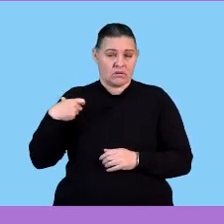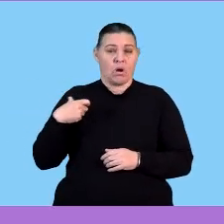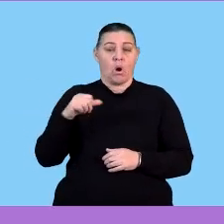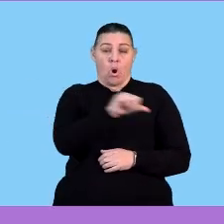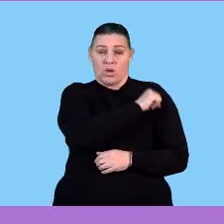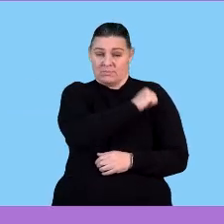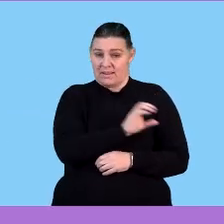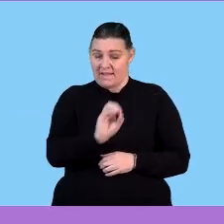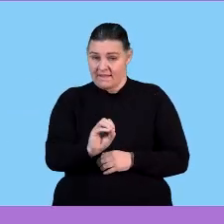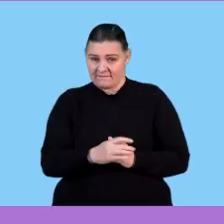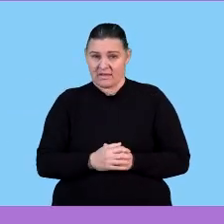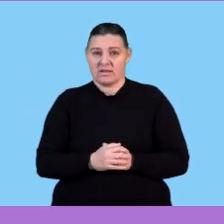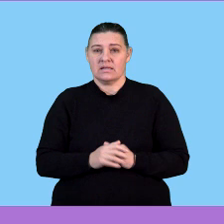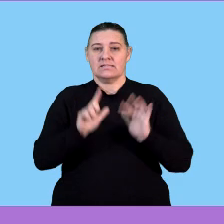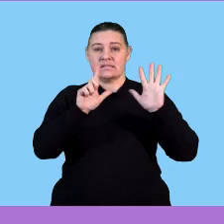hospital and